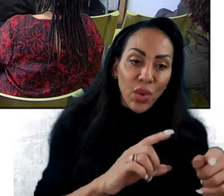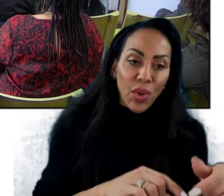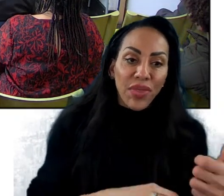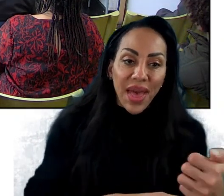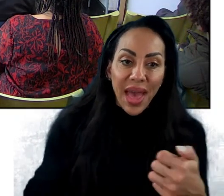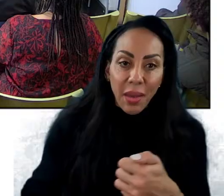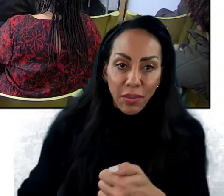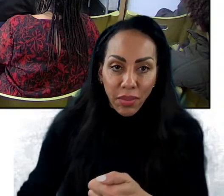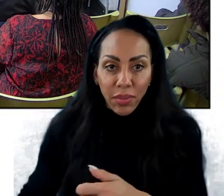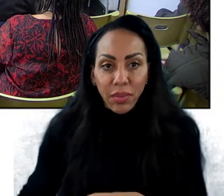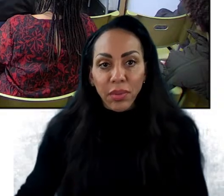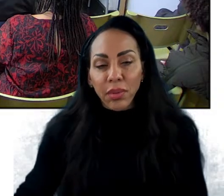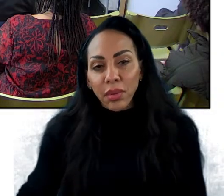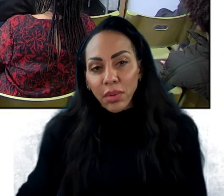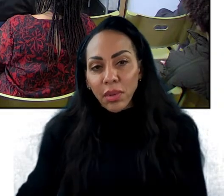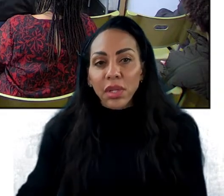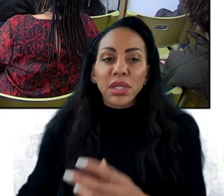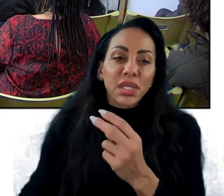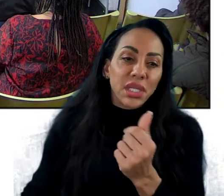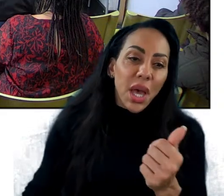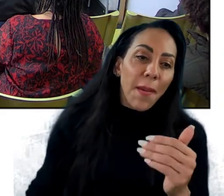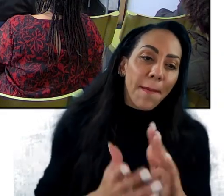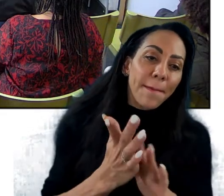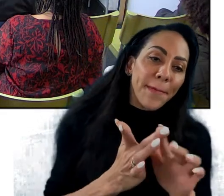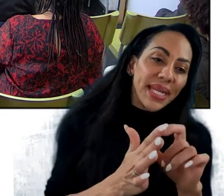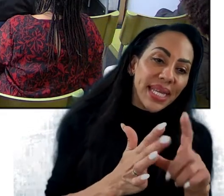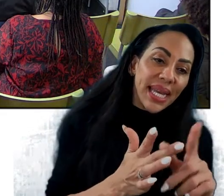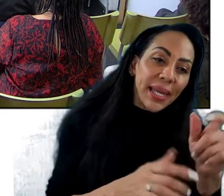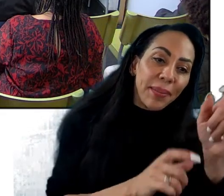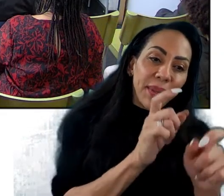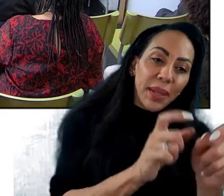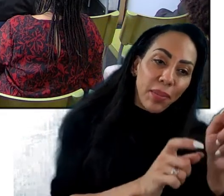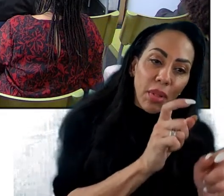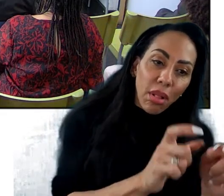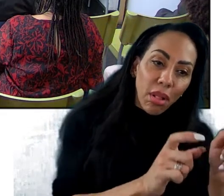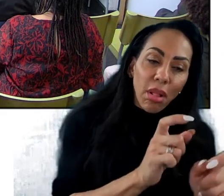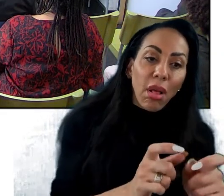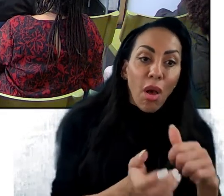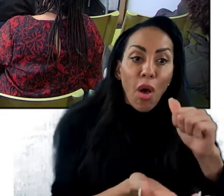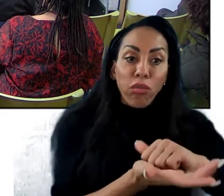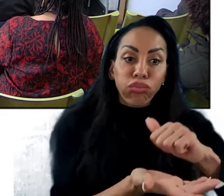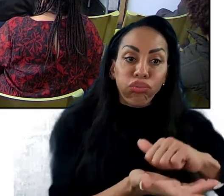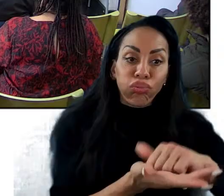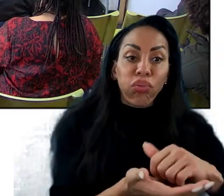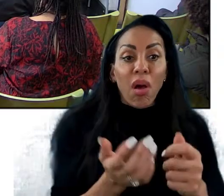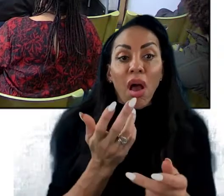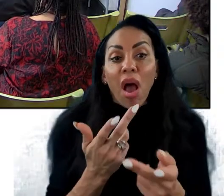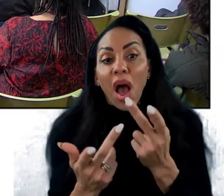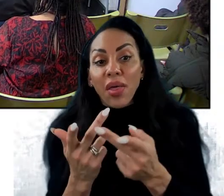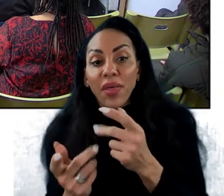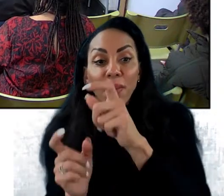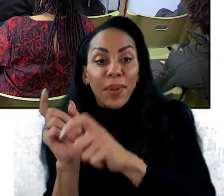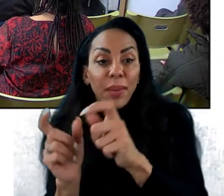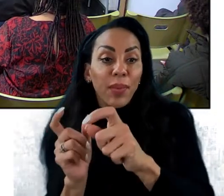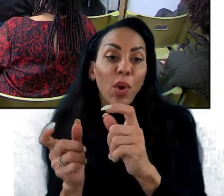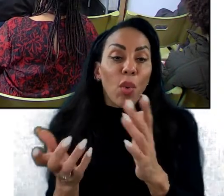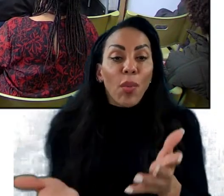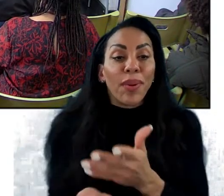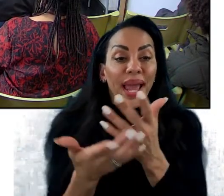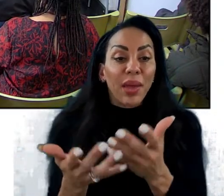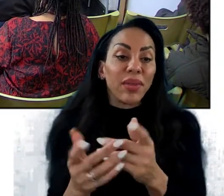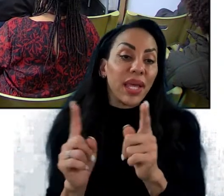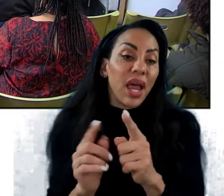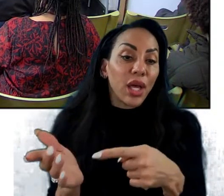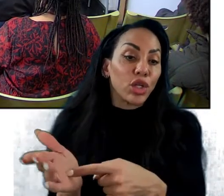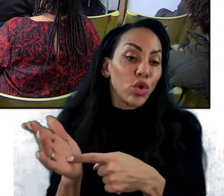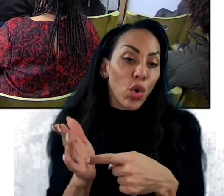end MIDI people, and then there's the people that would just treat it as a fidget toy and something to entertain them in the car. Yeah. Can I ask, actually, could you